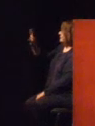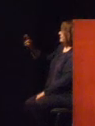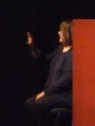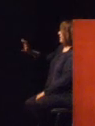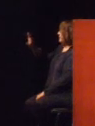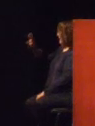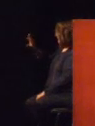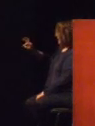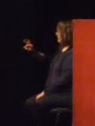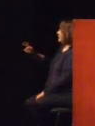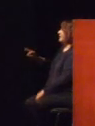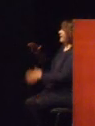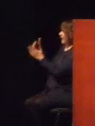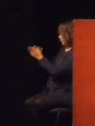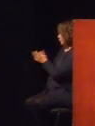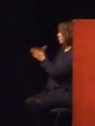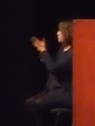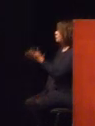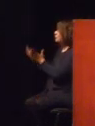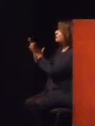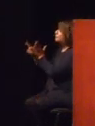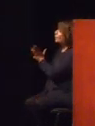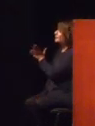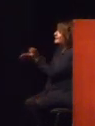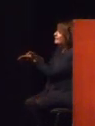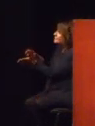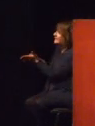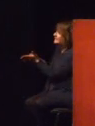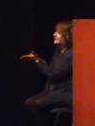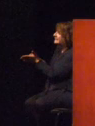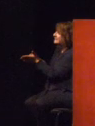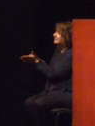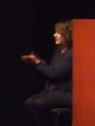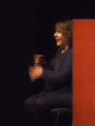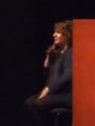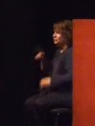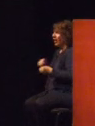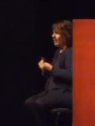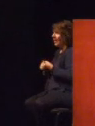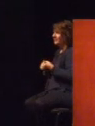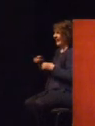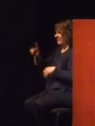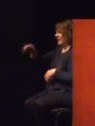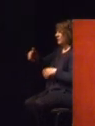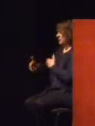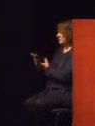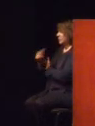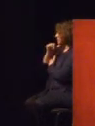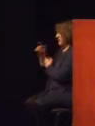new student-centered funding formula. And we're going to touch on this a couple more times this morning, so I'm not going to give a lot of detail